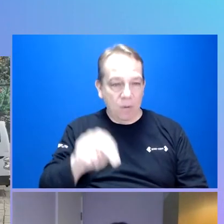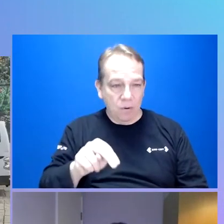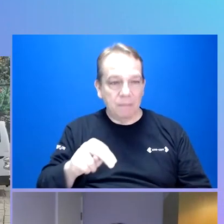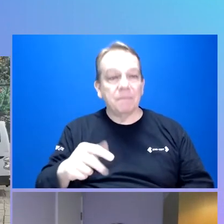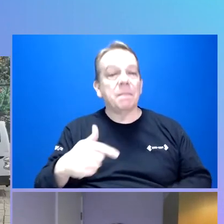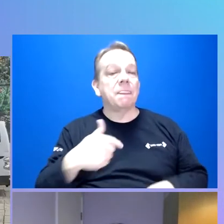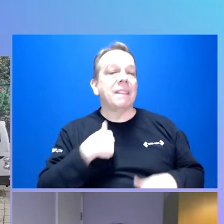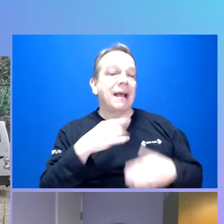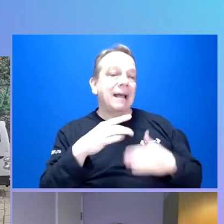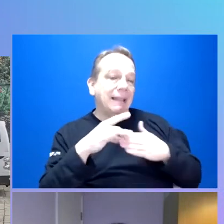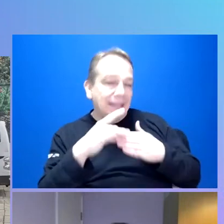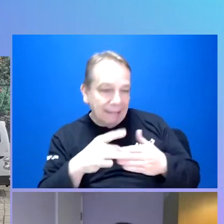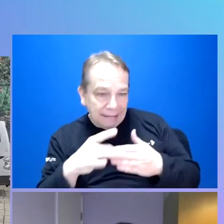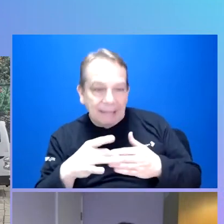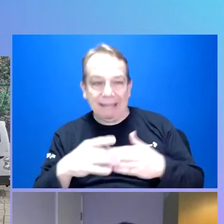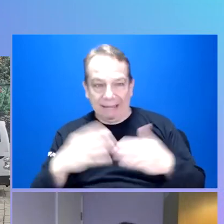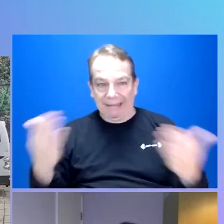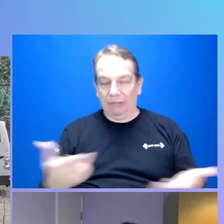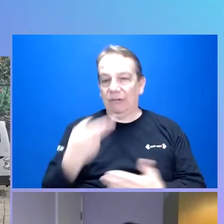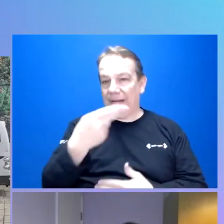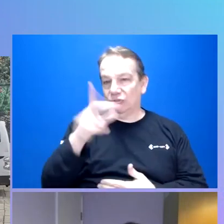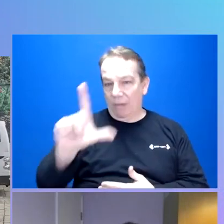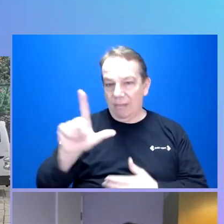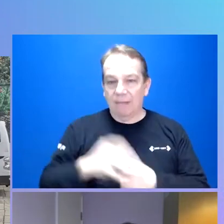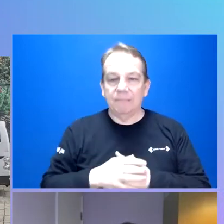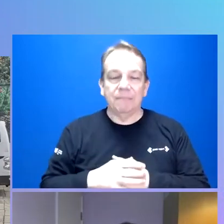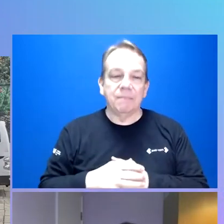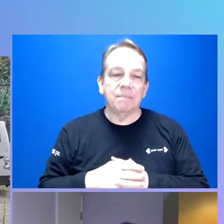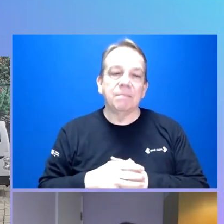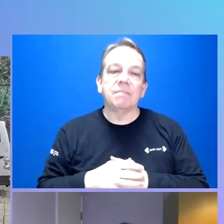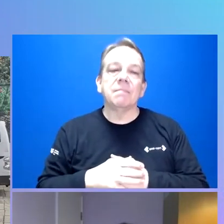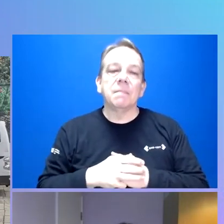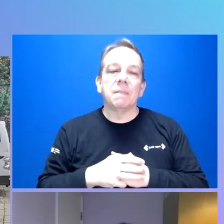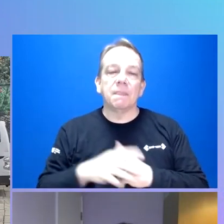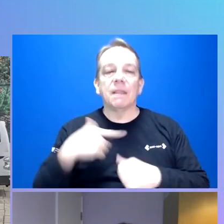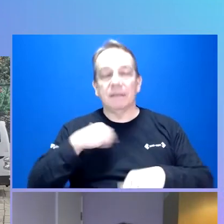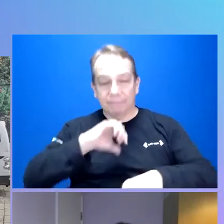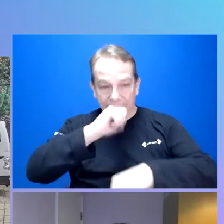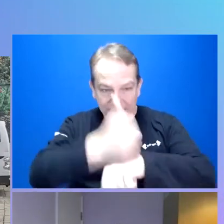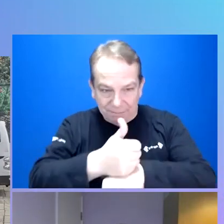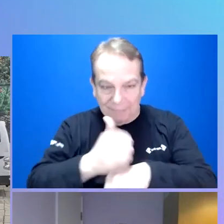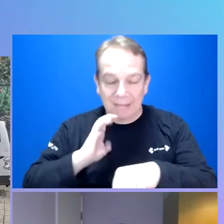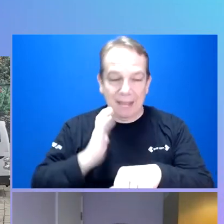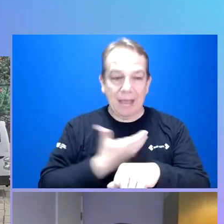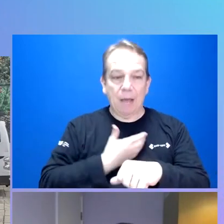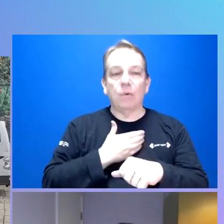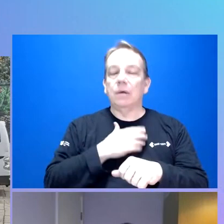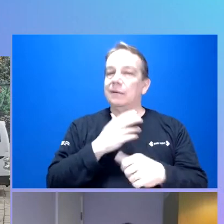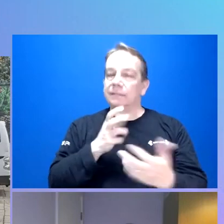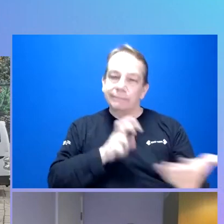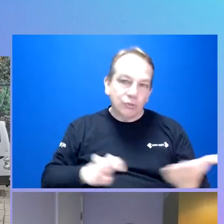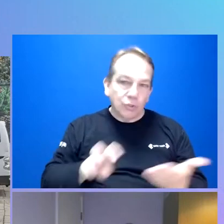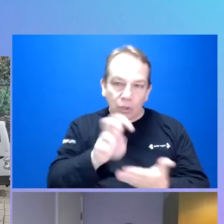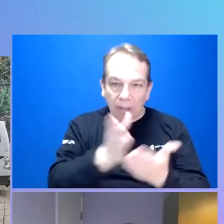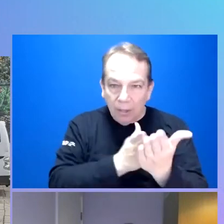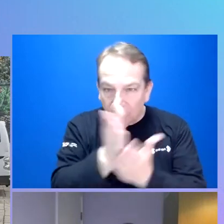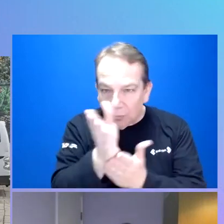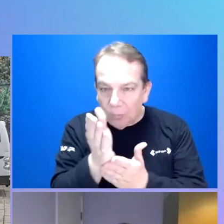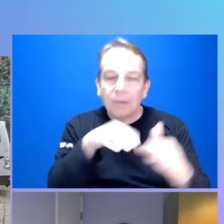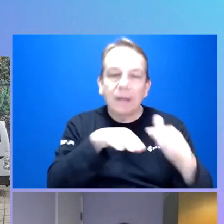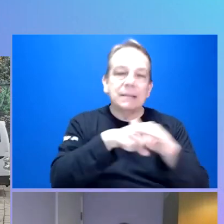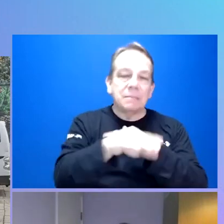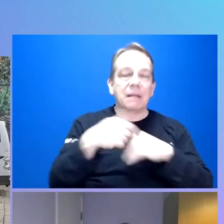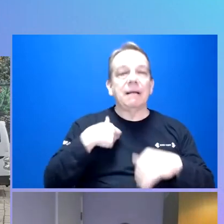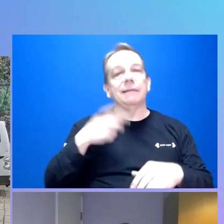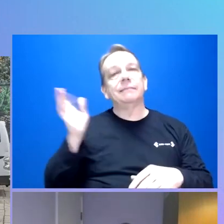lead digital accessibility at HL. Having established it and started our journey in 2019. So I speak at conferences, I've